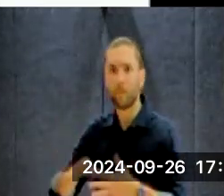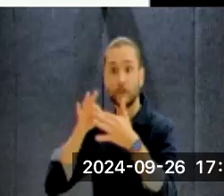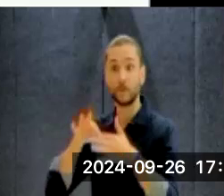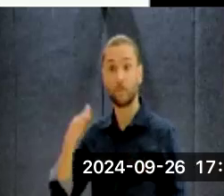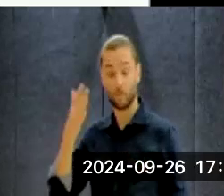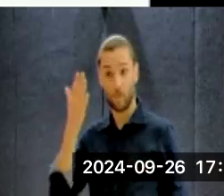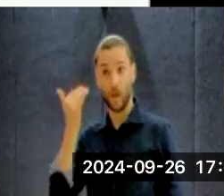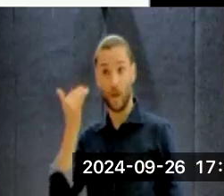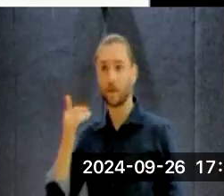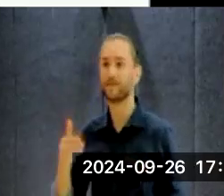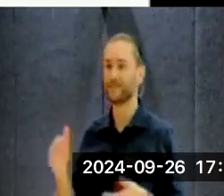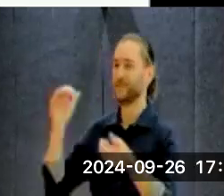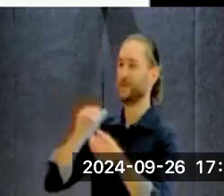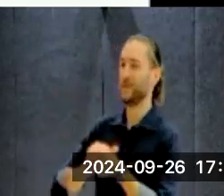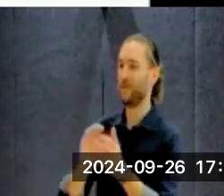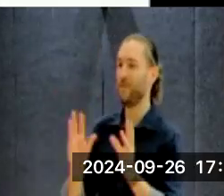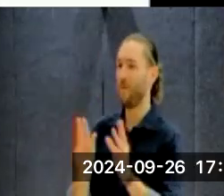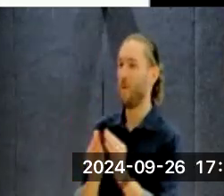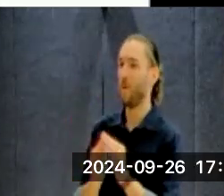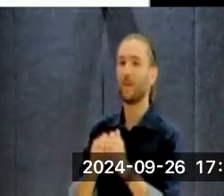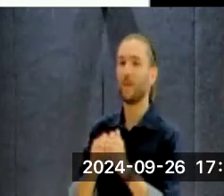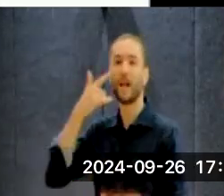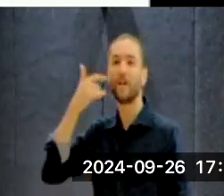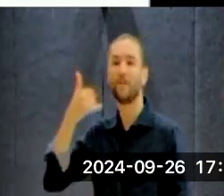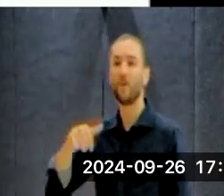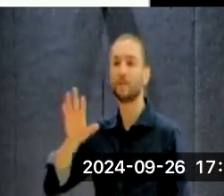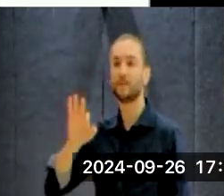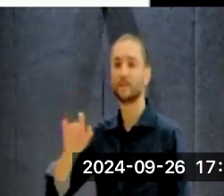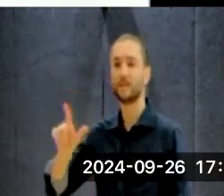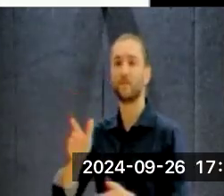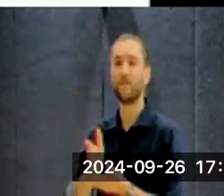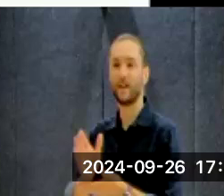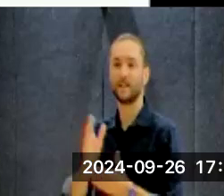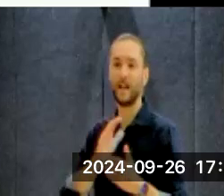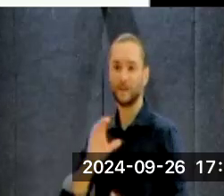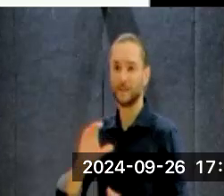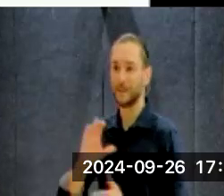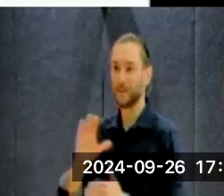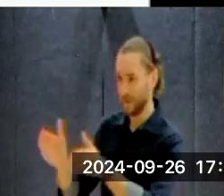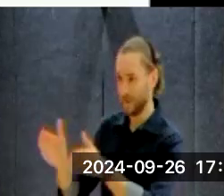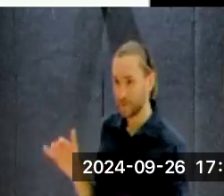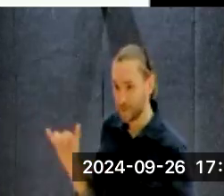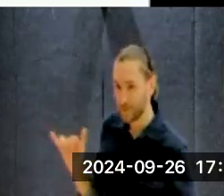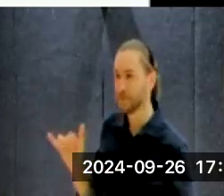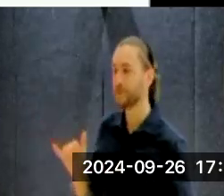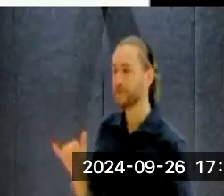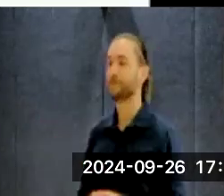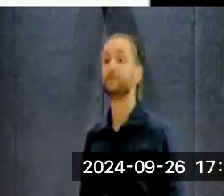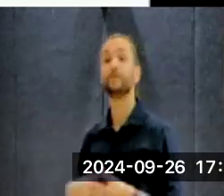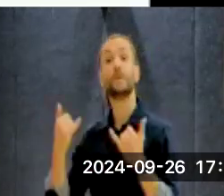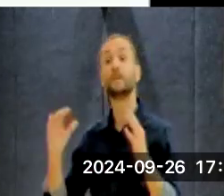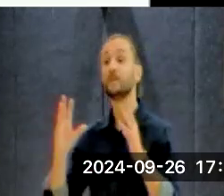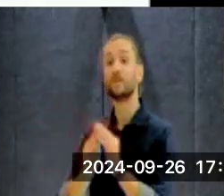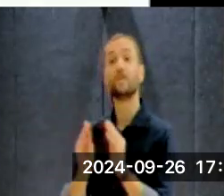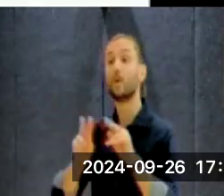a joint forum and we're here with the California Civil Rights Council. So I'd like to welcome them as well. The title of today's forum